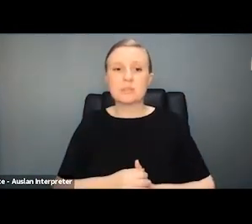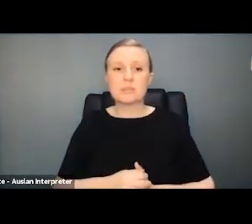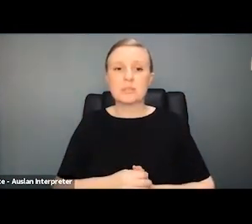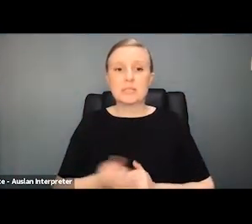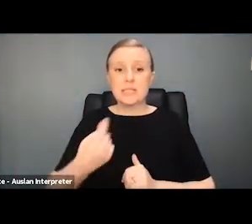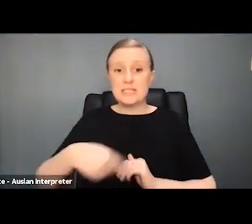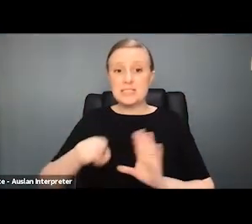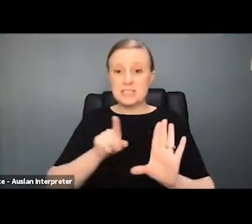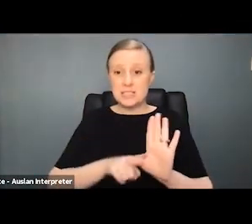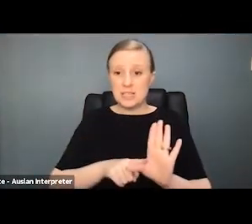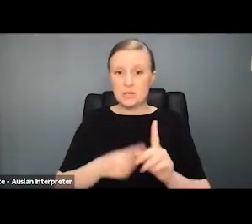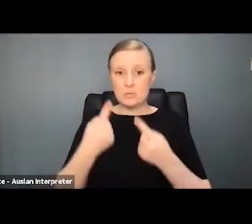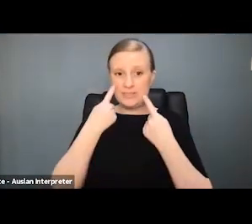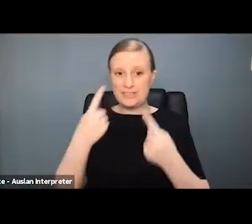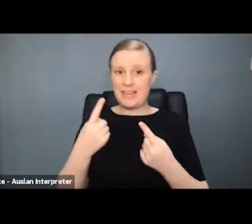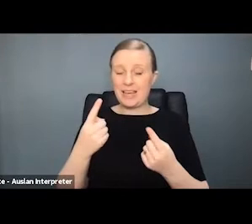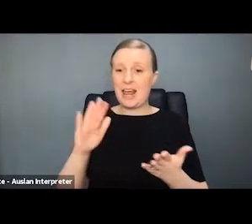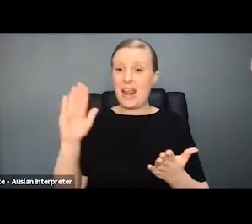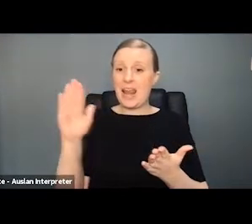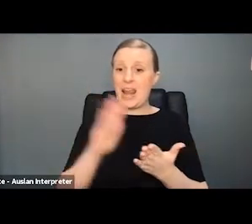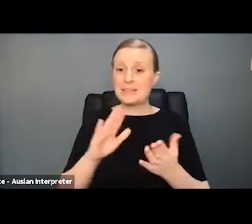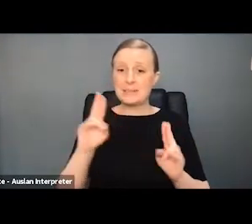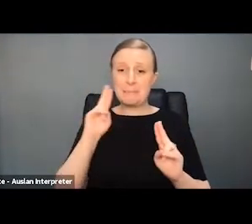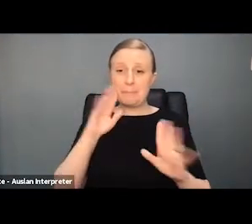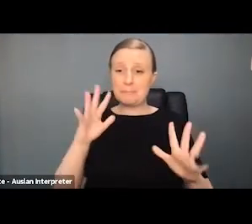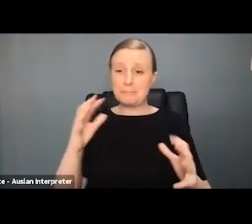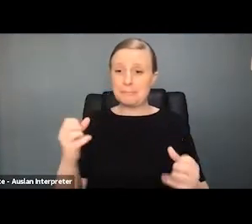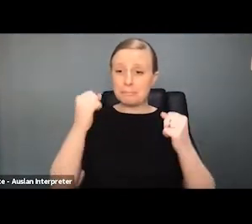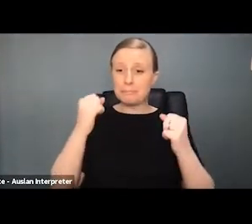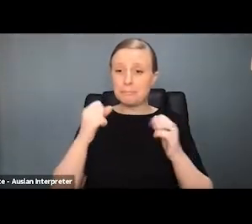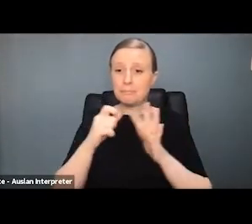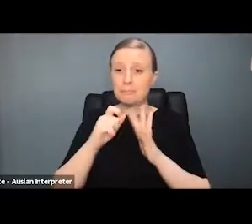and availability. So in particular, we've seen